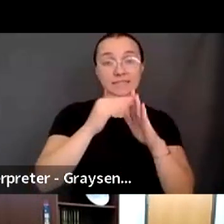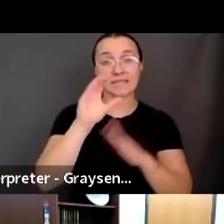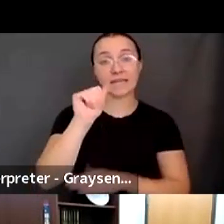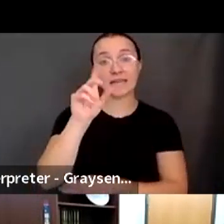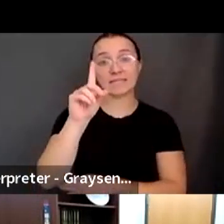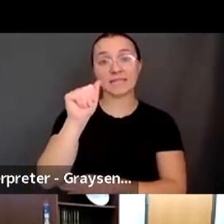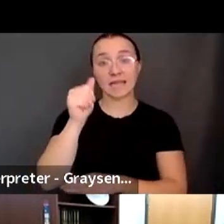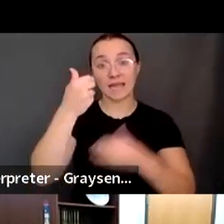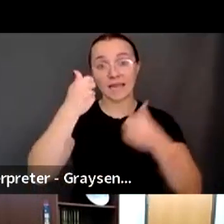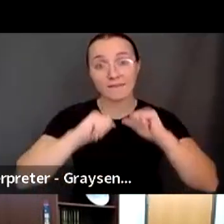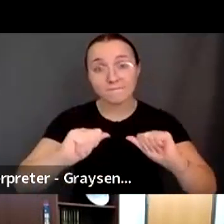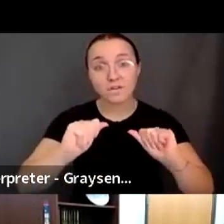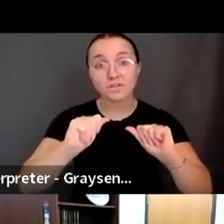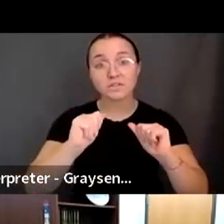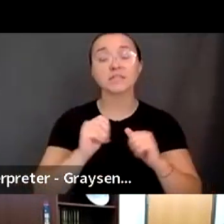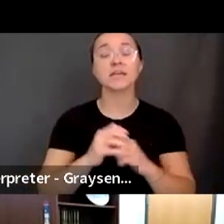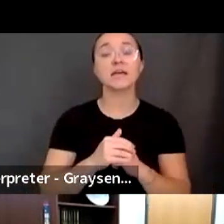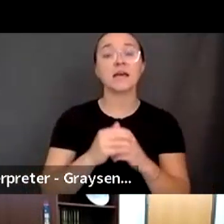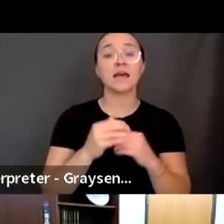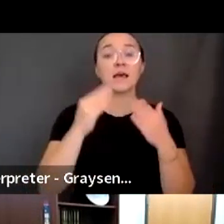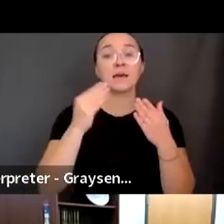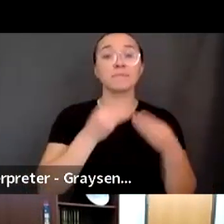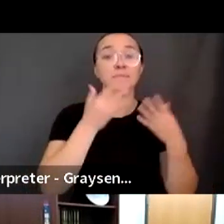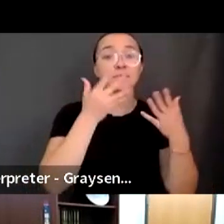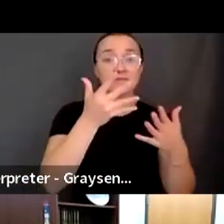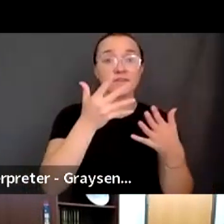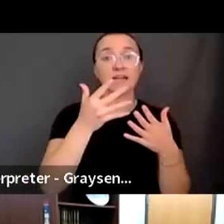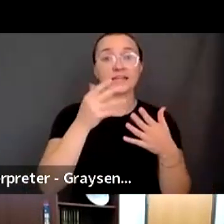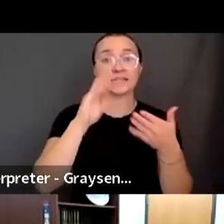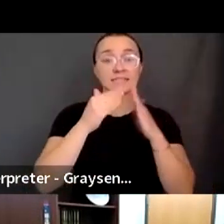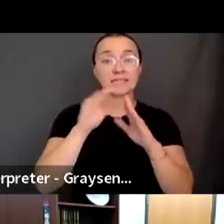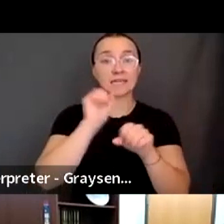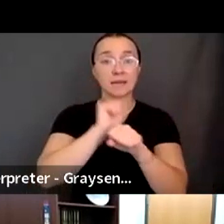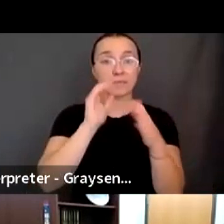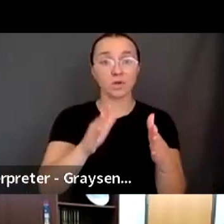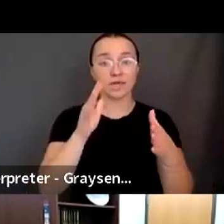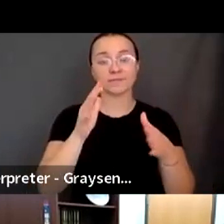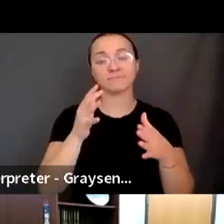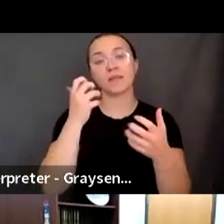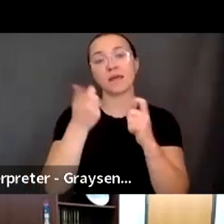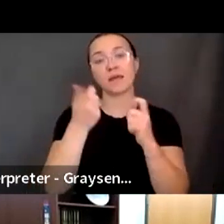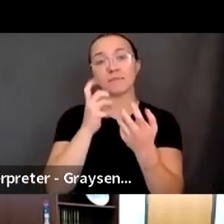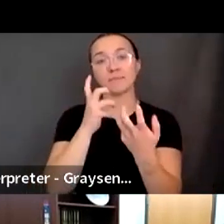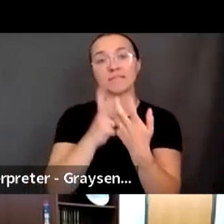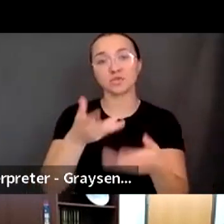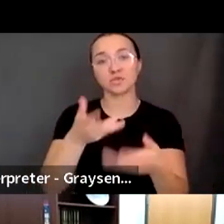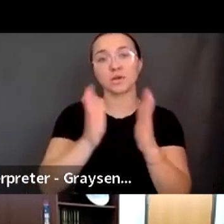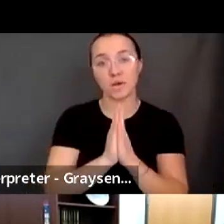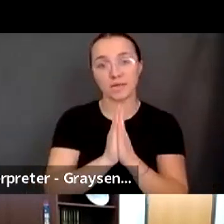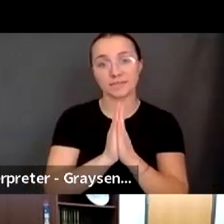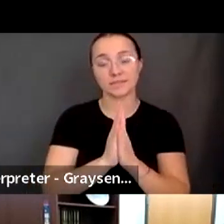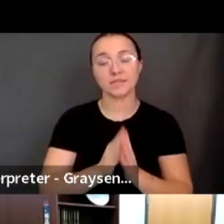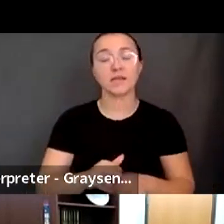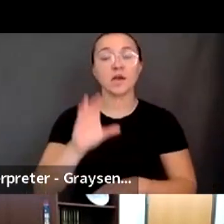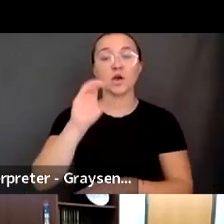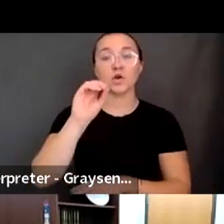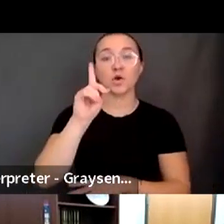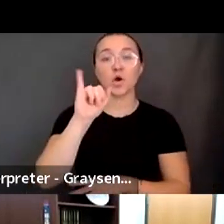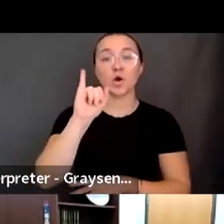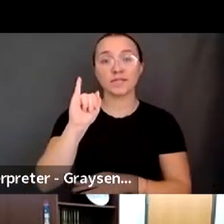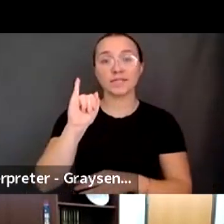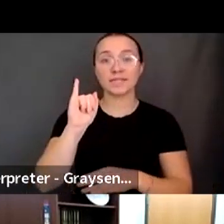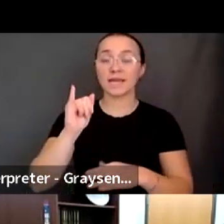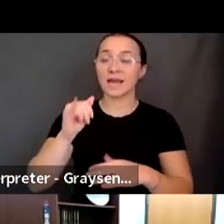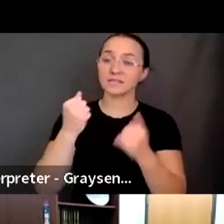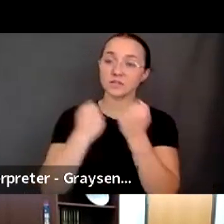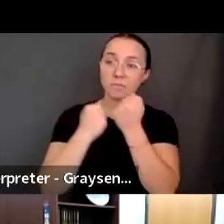efforts, and providing city employee accommodation requests. Codi has long supported the expansion of this office in order